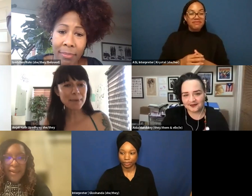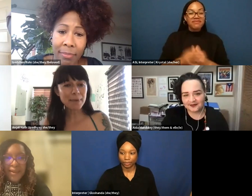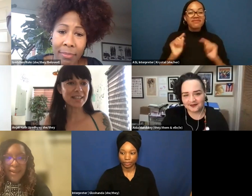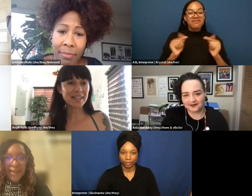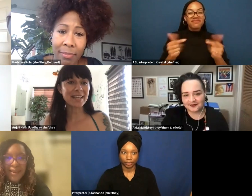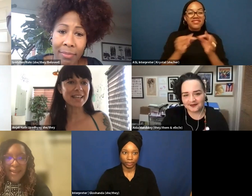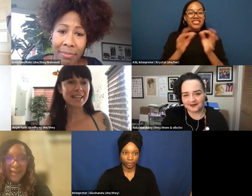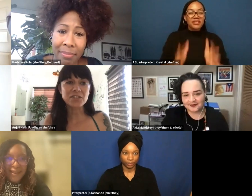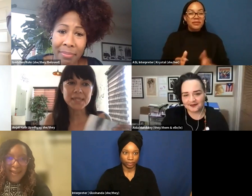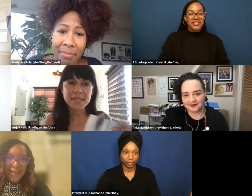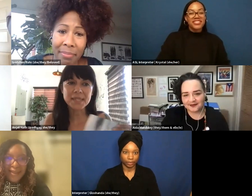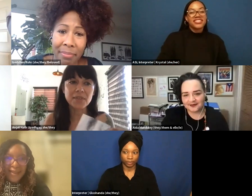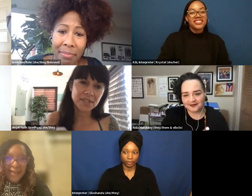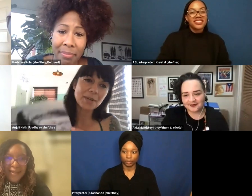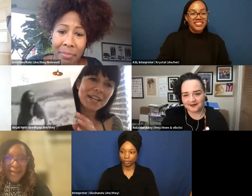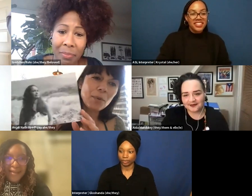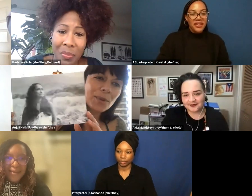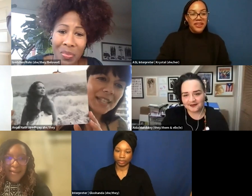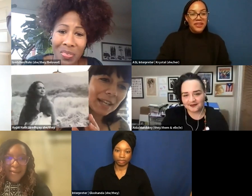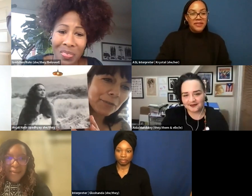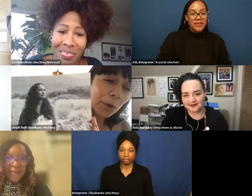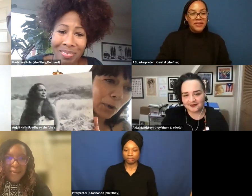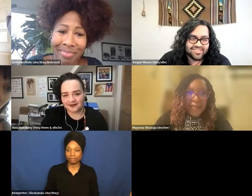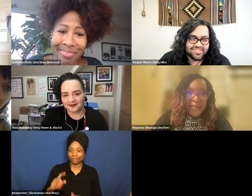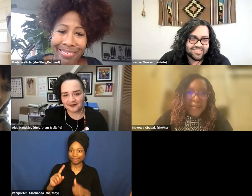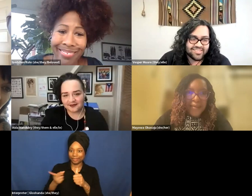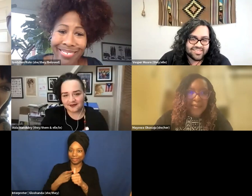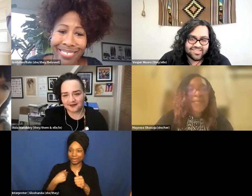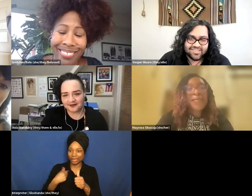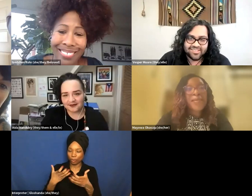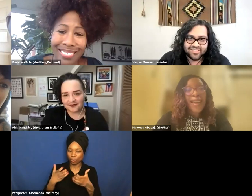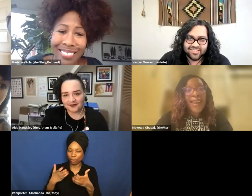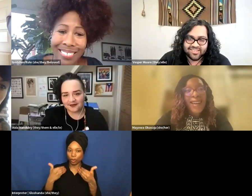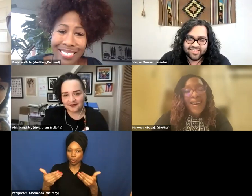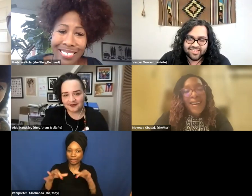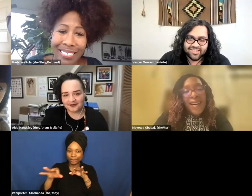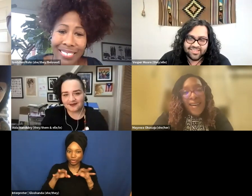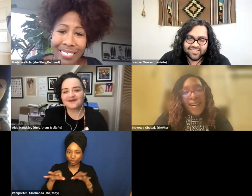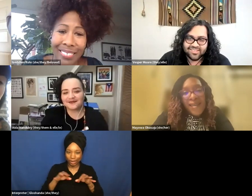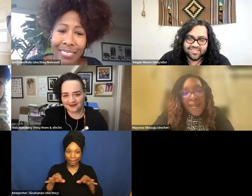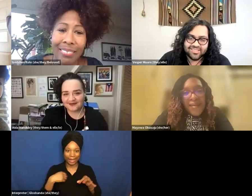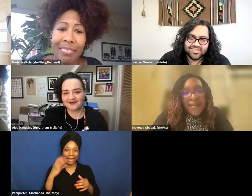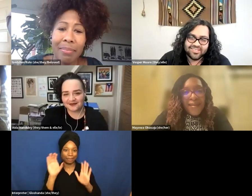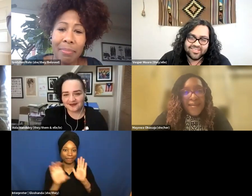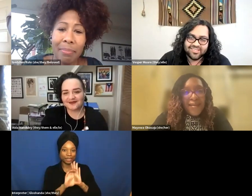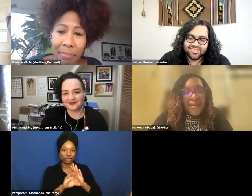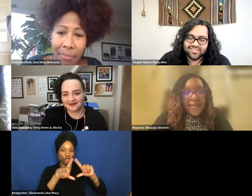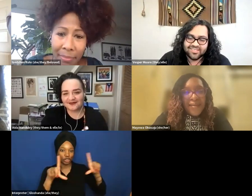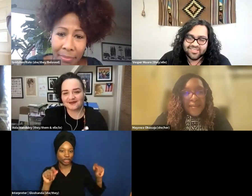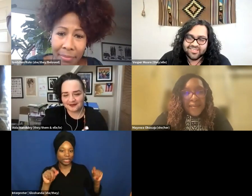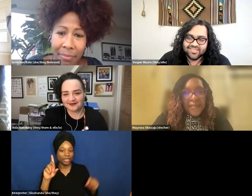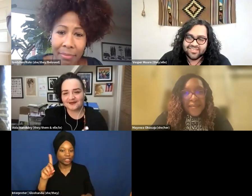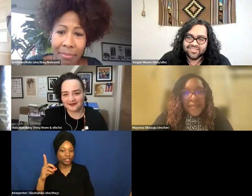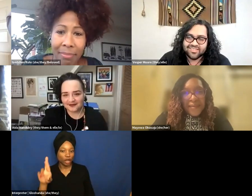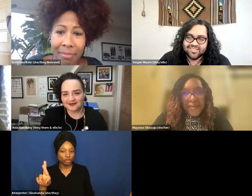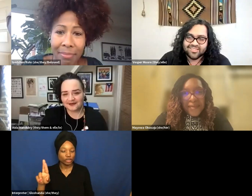up actually, and in terms of the visual description, I'm holding a photo of Dr. Hanani K. Trask, who I know that those of y'all